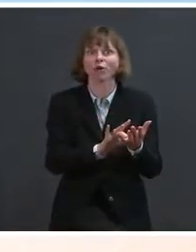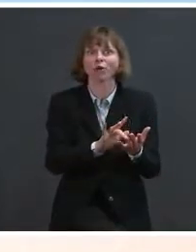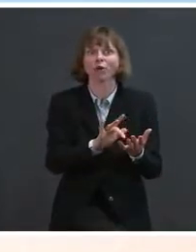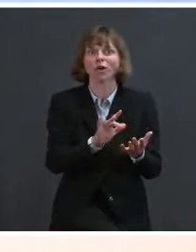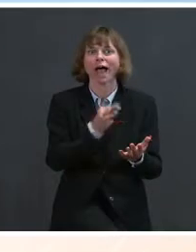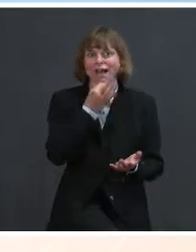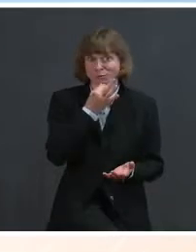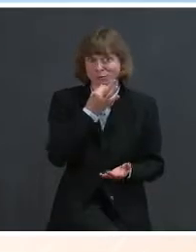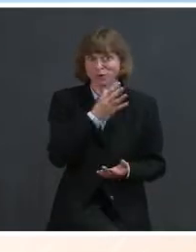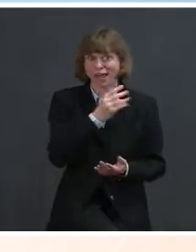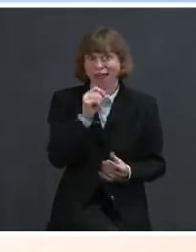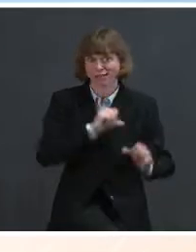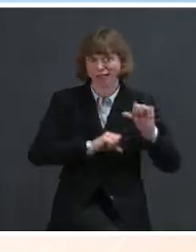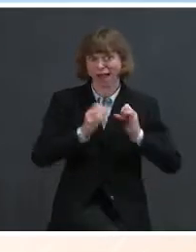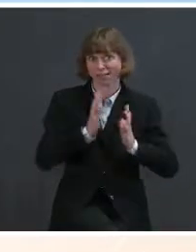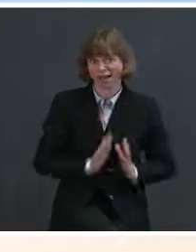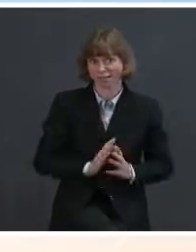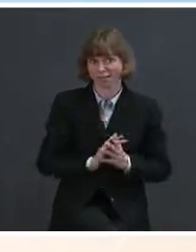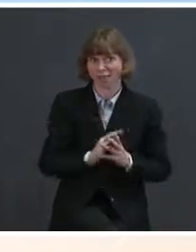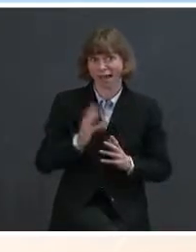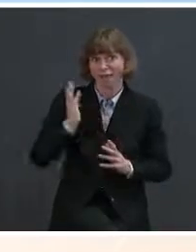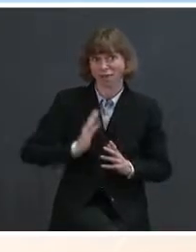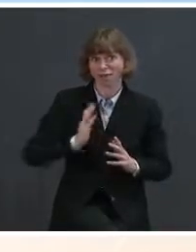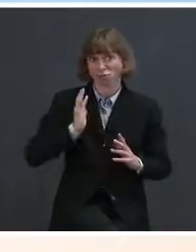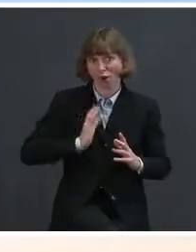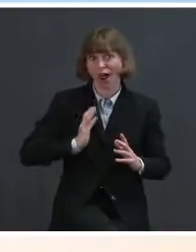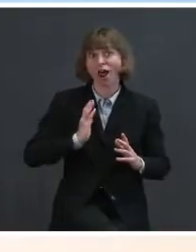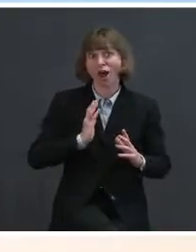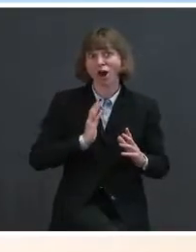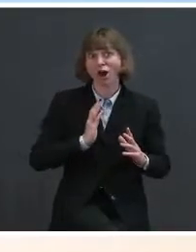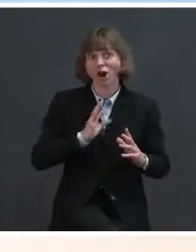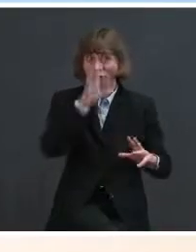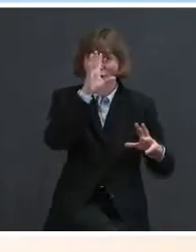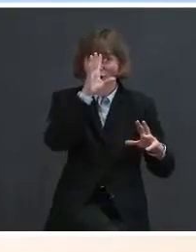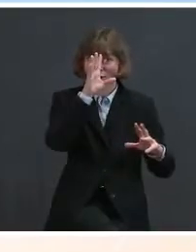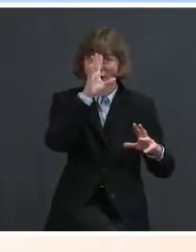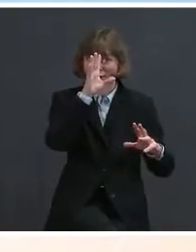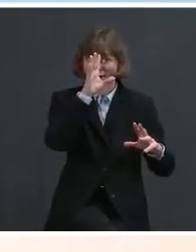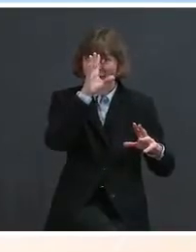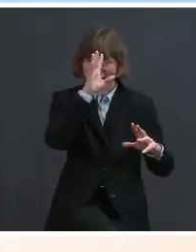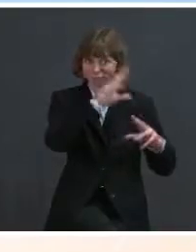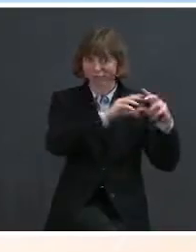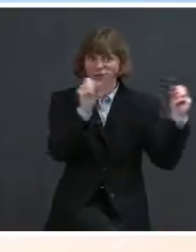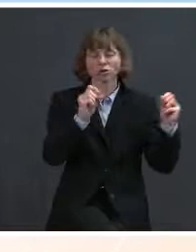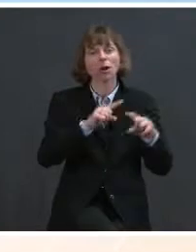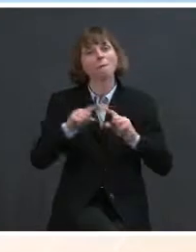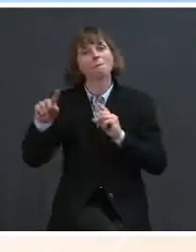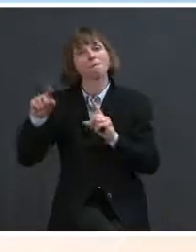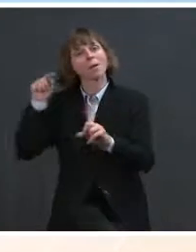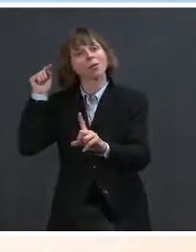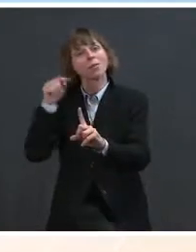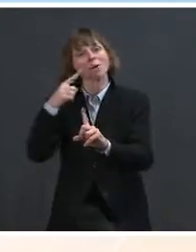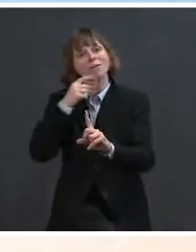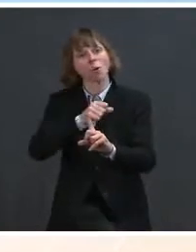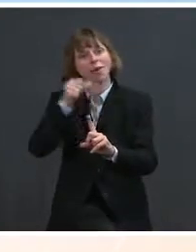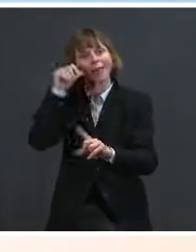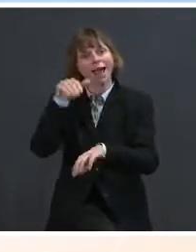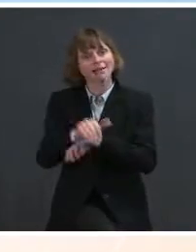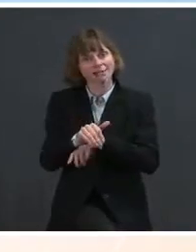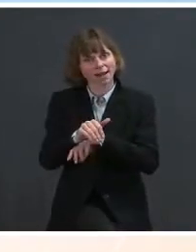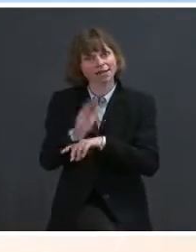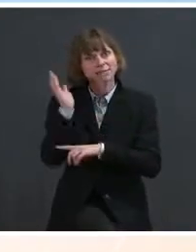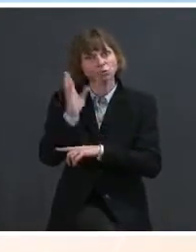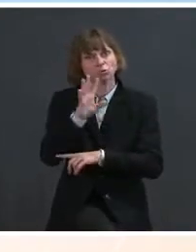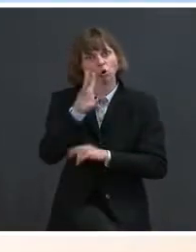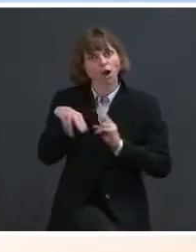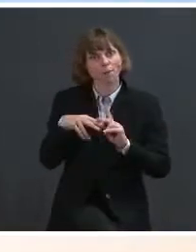the prior administration. And what the purpose of last night's speech was to give an update on what his administration has been doing, what he has done since